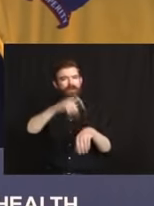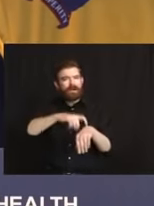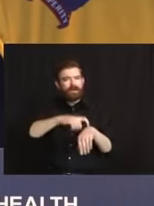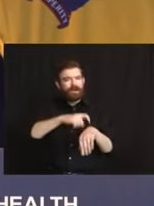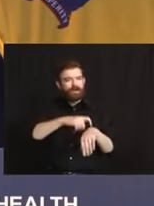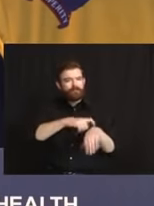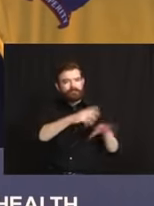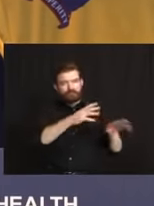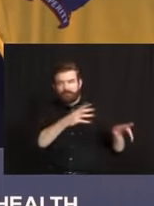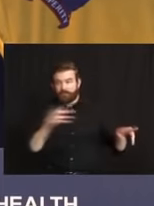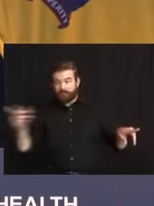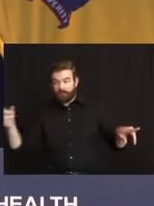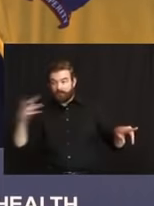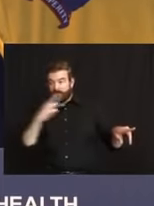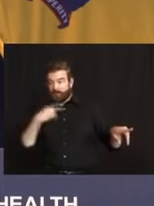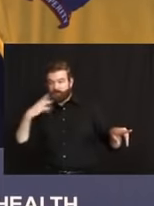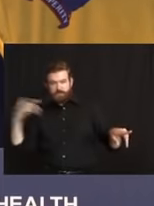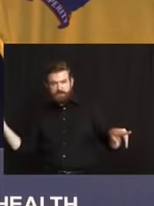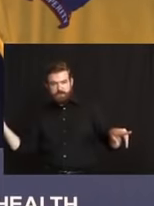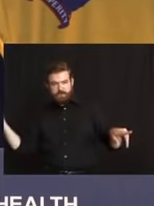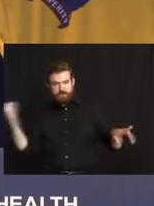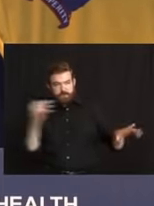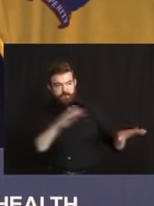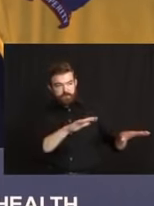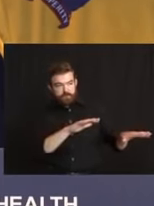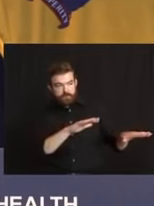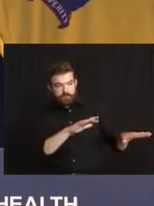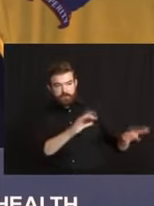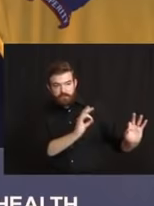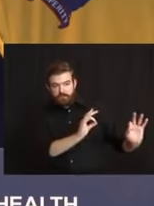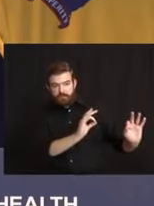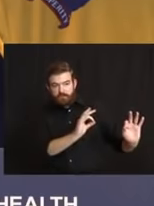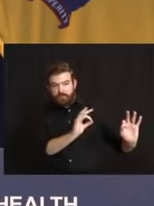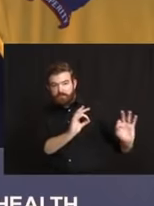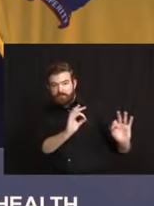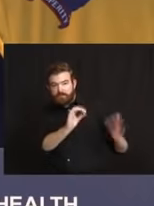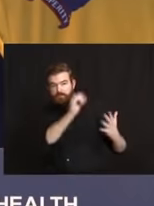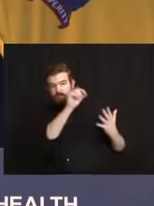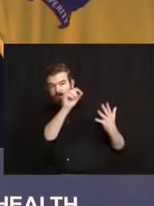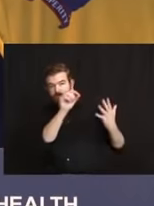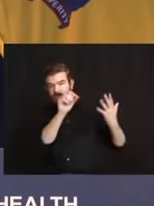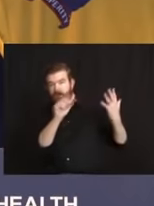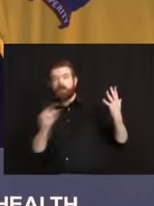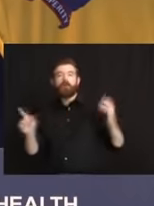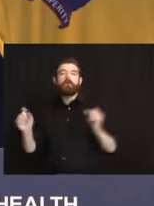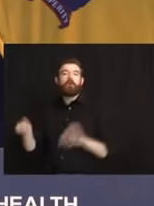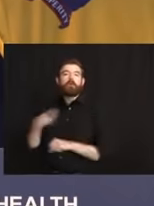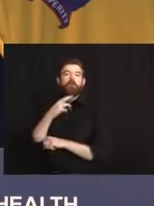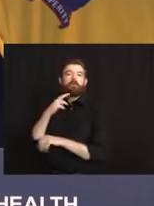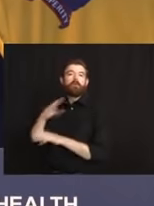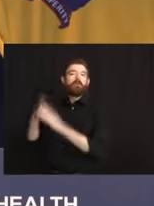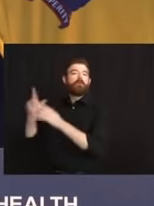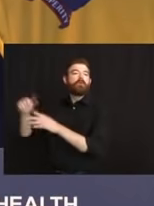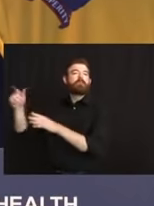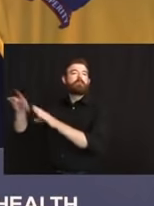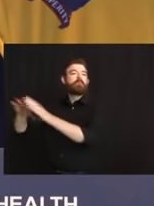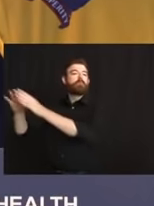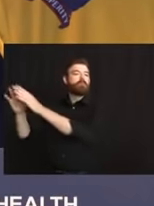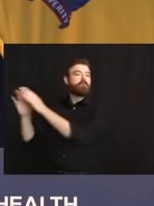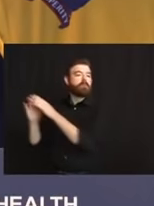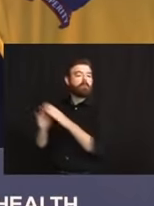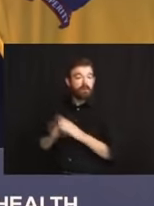different than indoors in and of itself is tough. But if you're in a mall, you're moving around, capacities are limited, you're